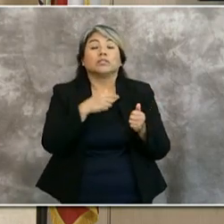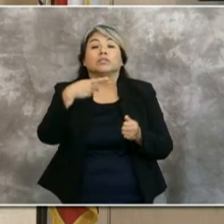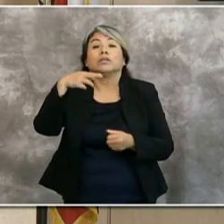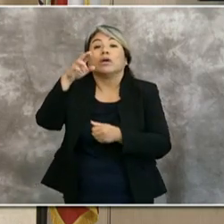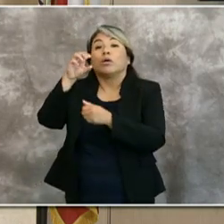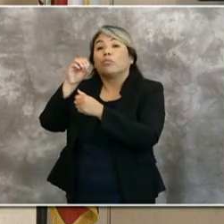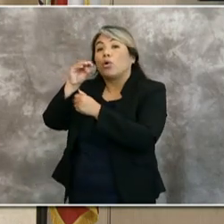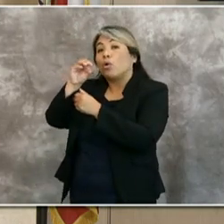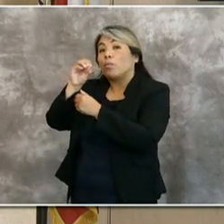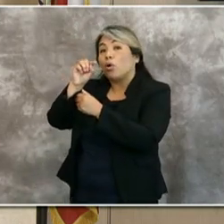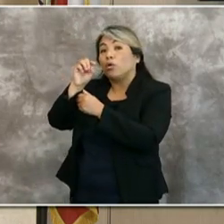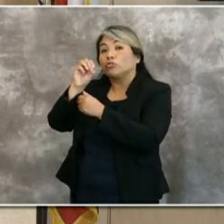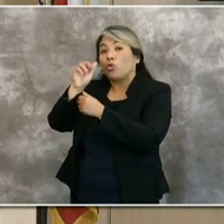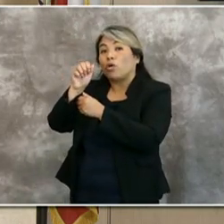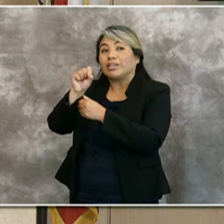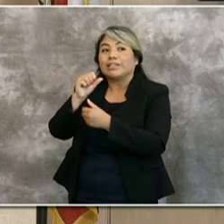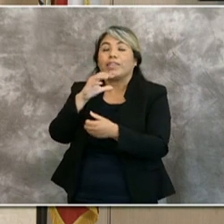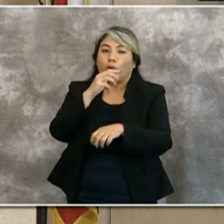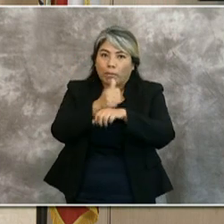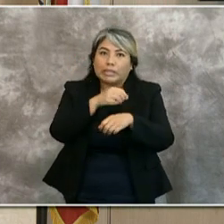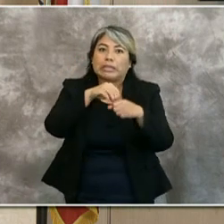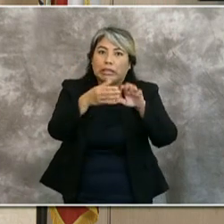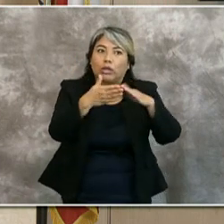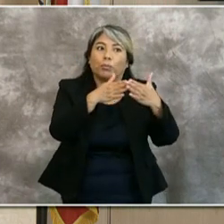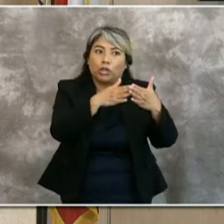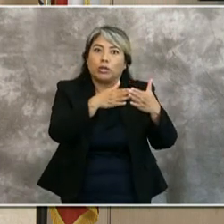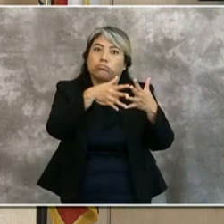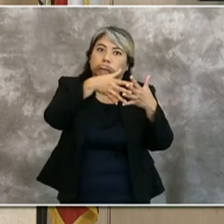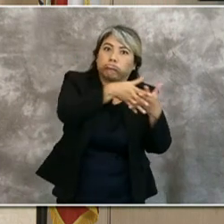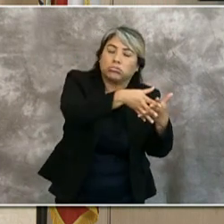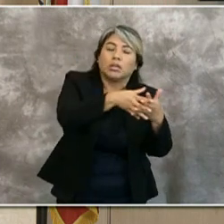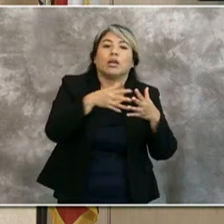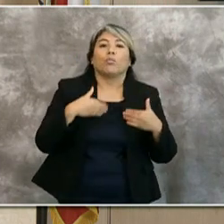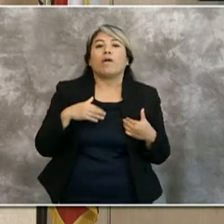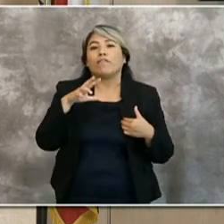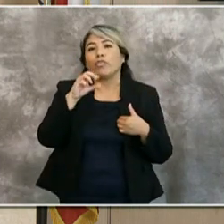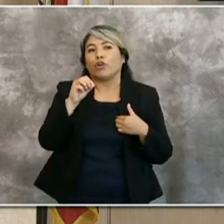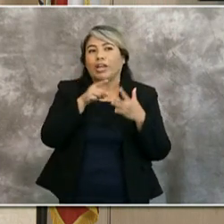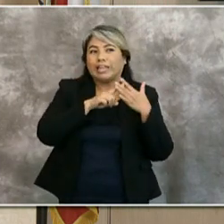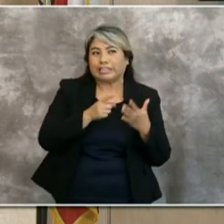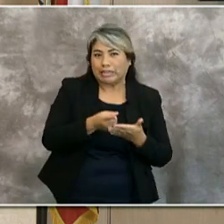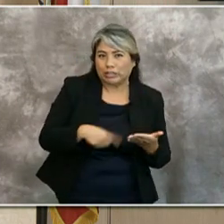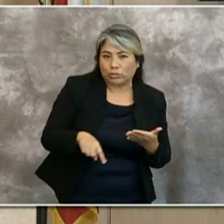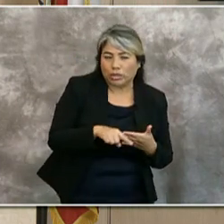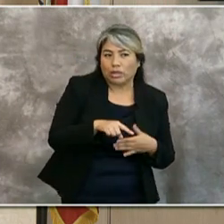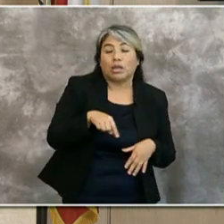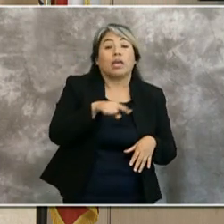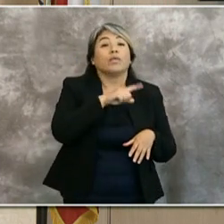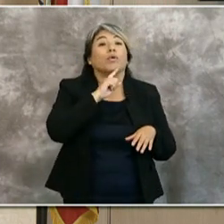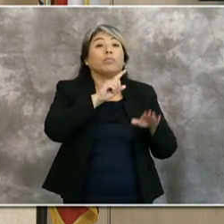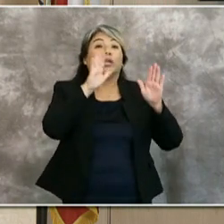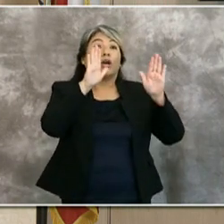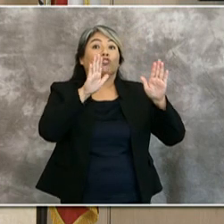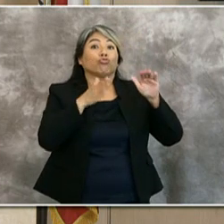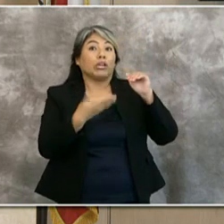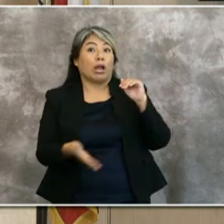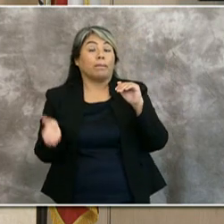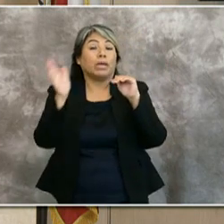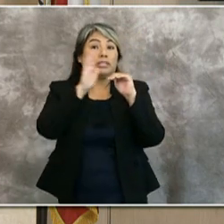They're really based in the community. We'll have 30 initially next week, and they'll be a great